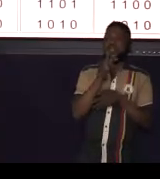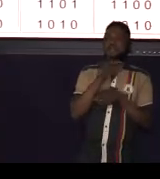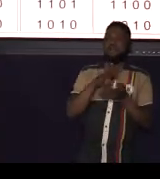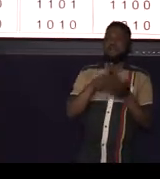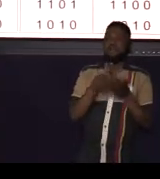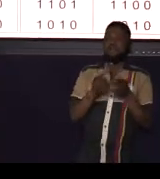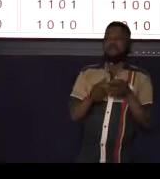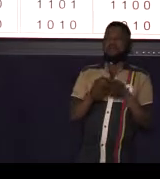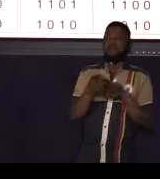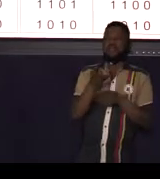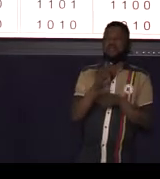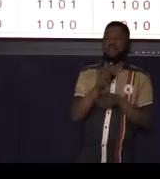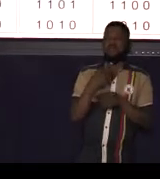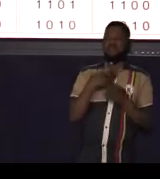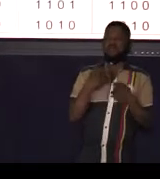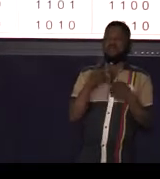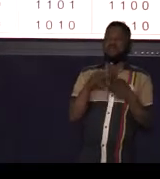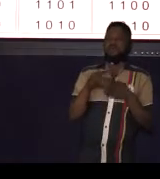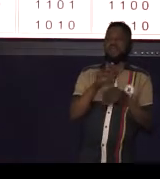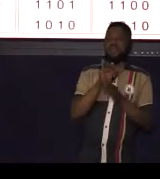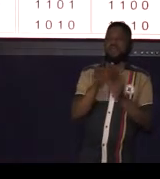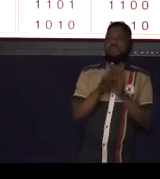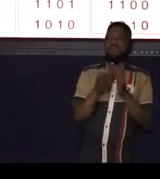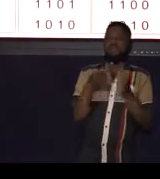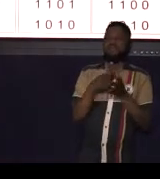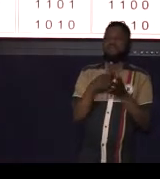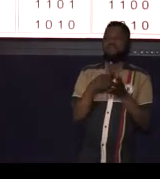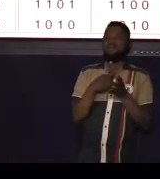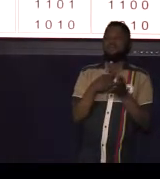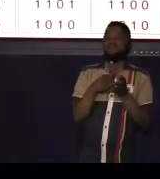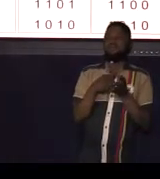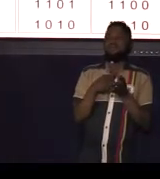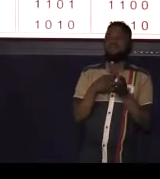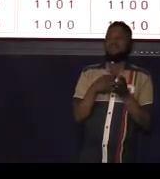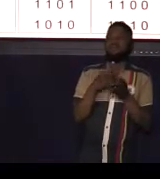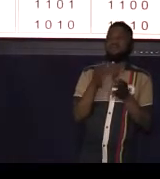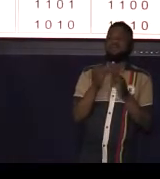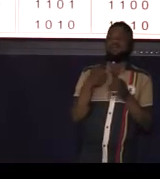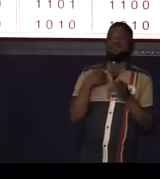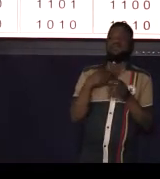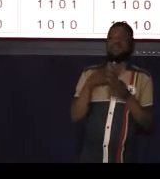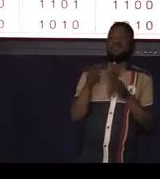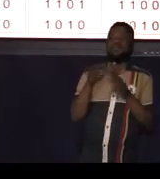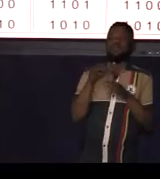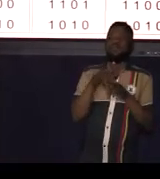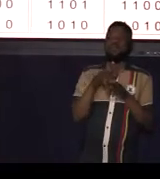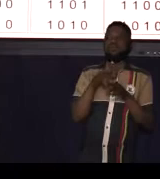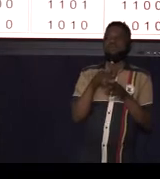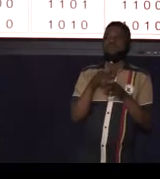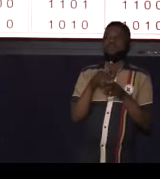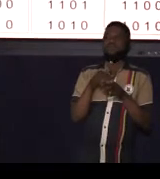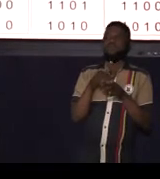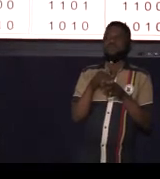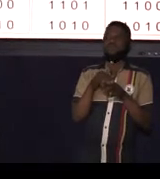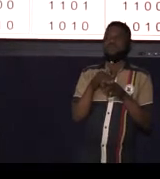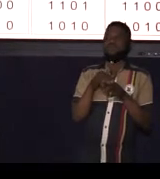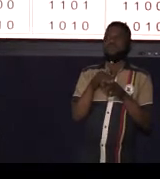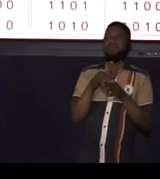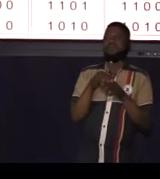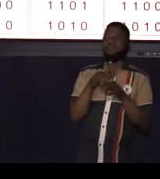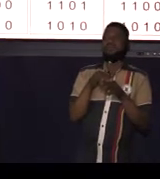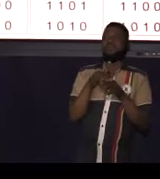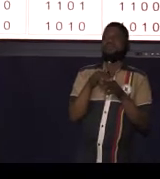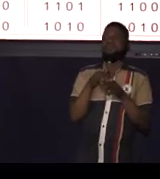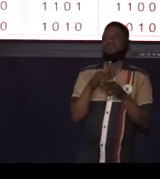are numbers and there is a pattern to them, and so we have to identify what the pattern is. And so if we look at